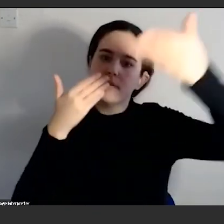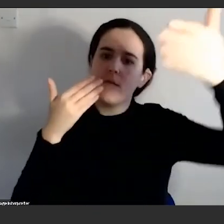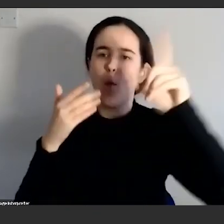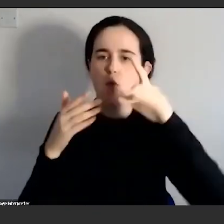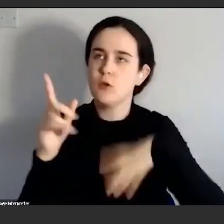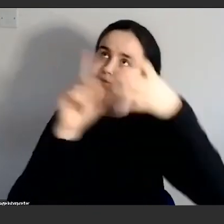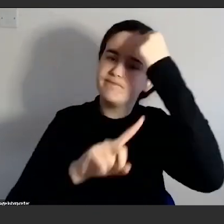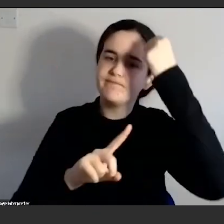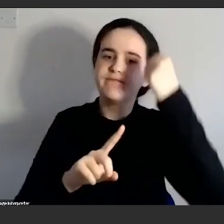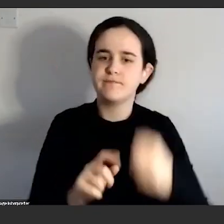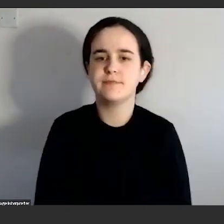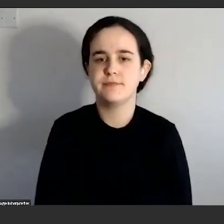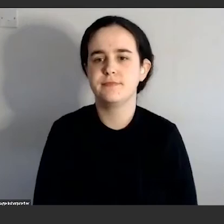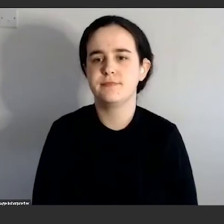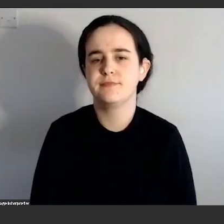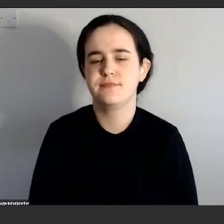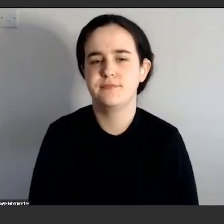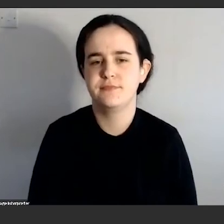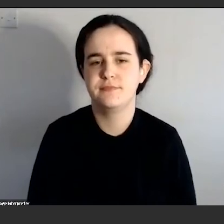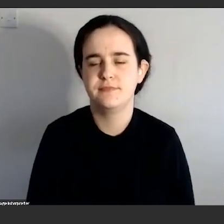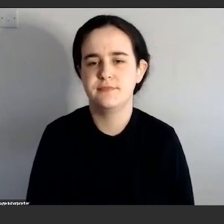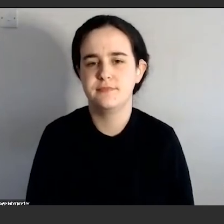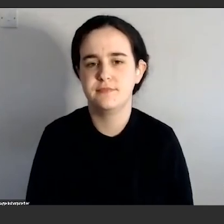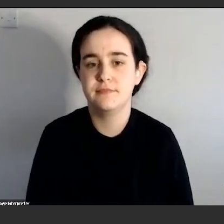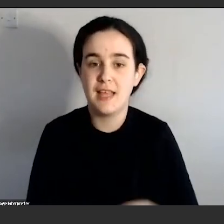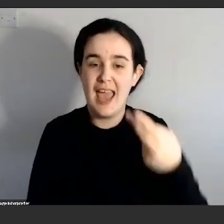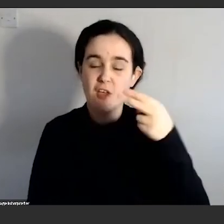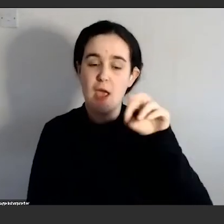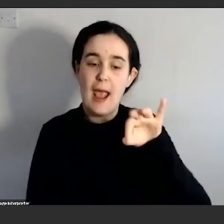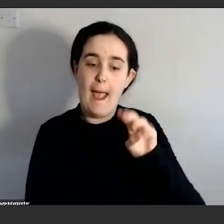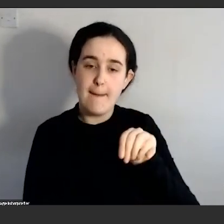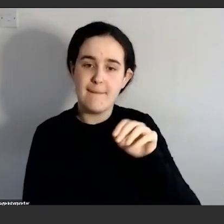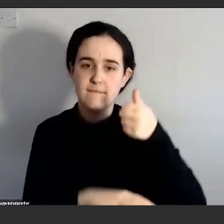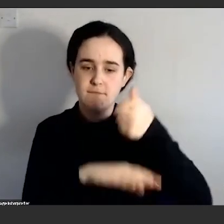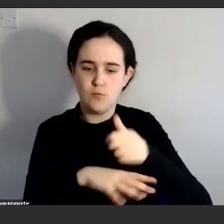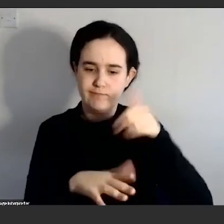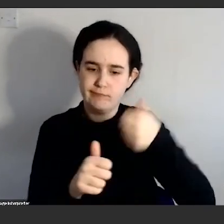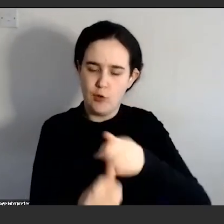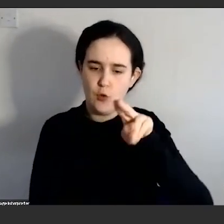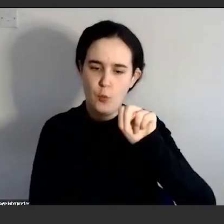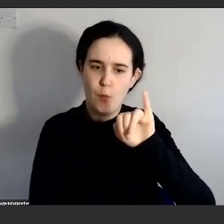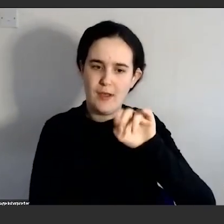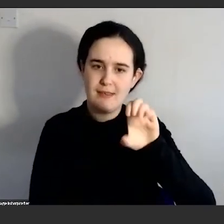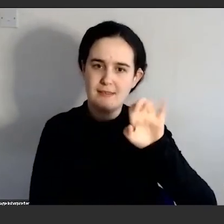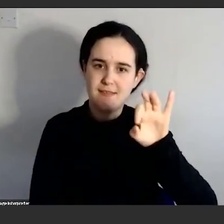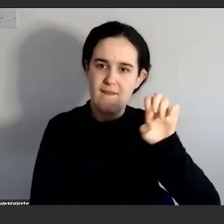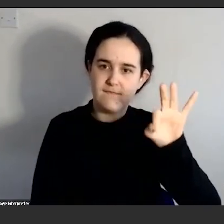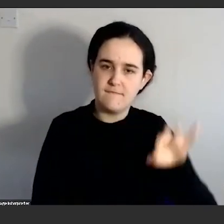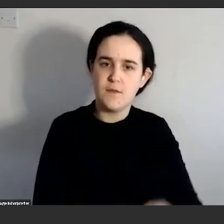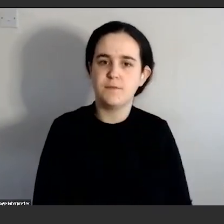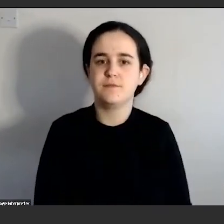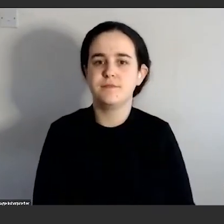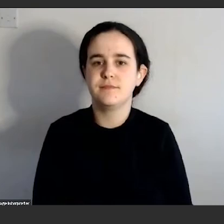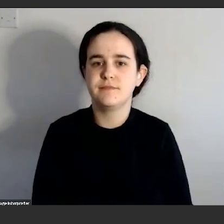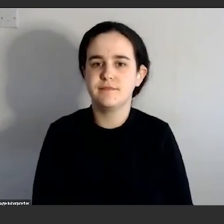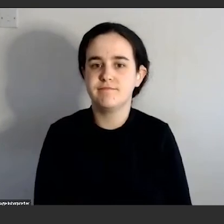sector says to me that there's something wrong with the health sectors and how they're handling disability.